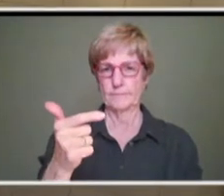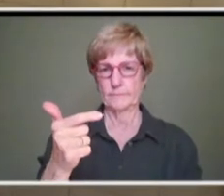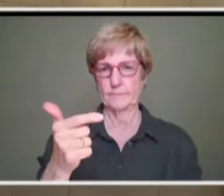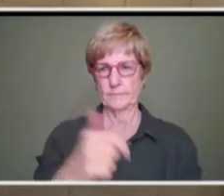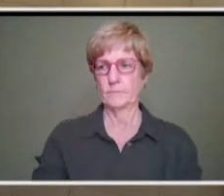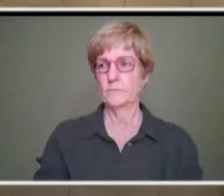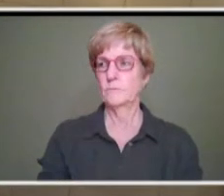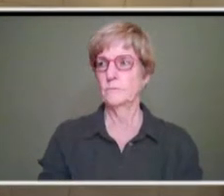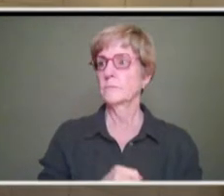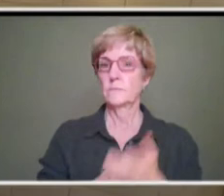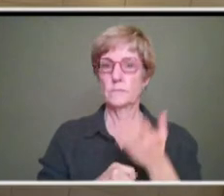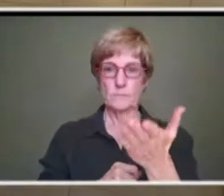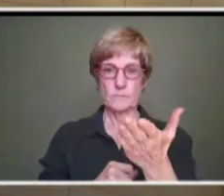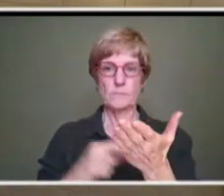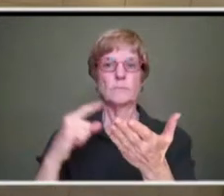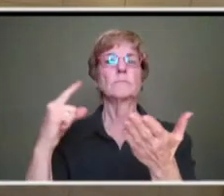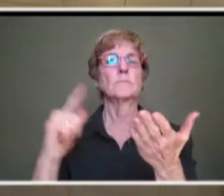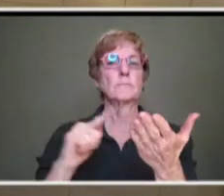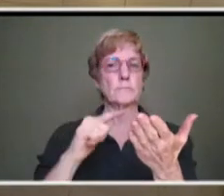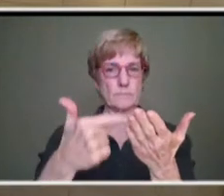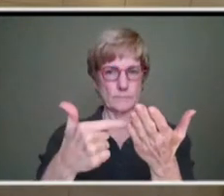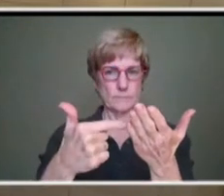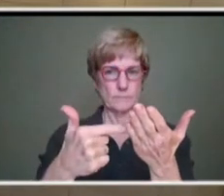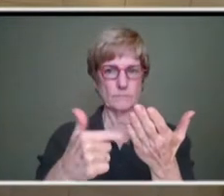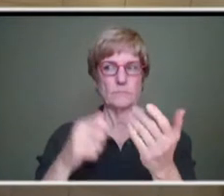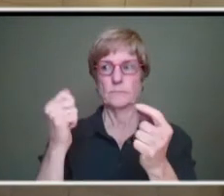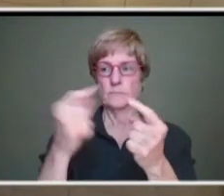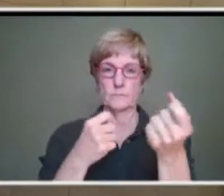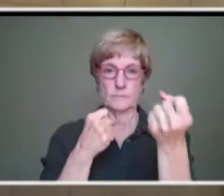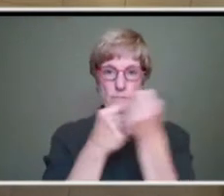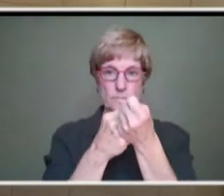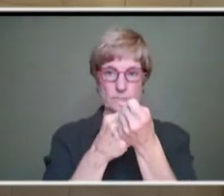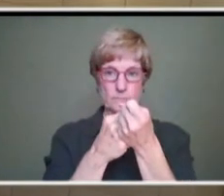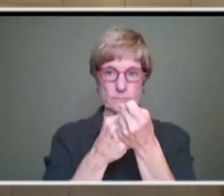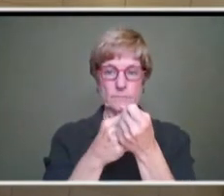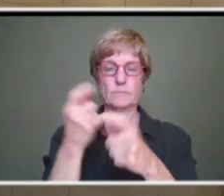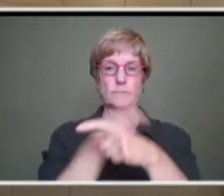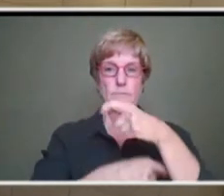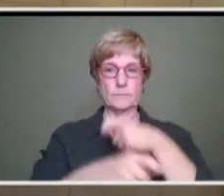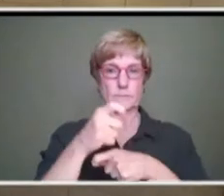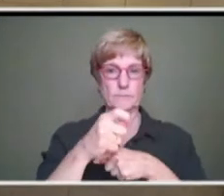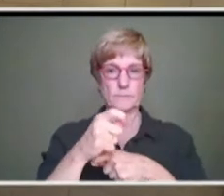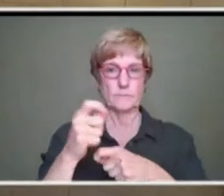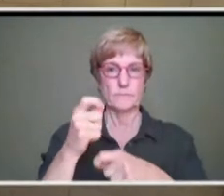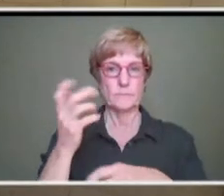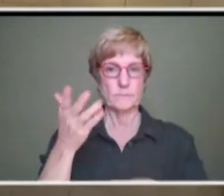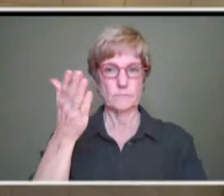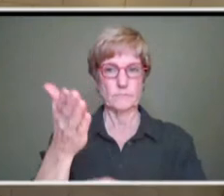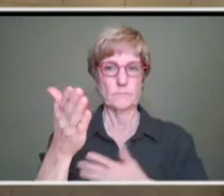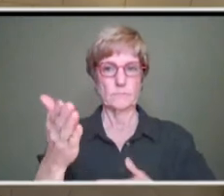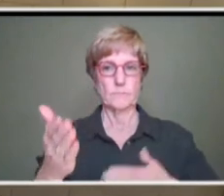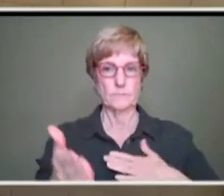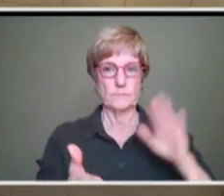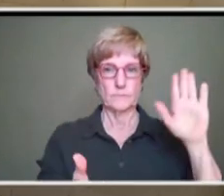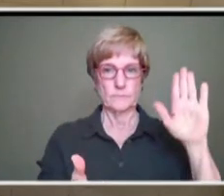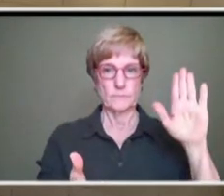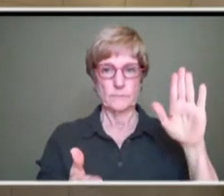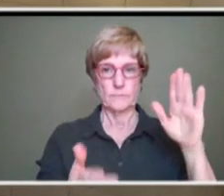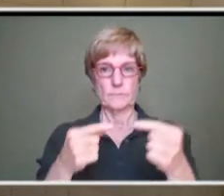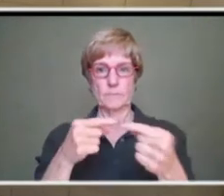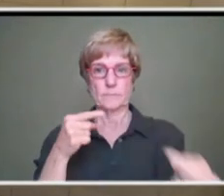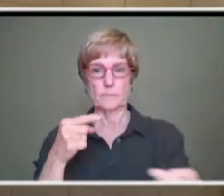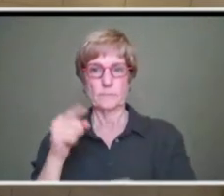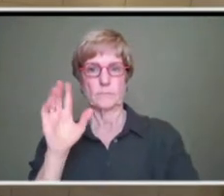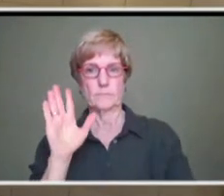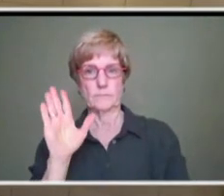and that's been made improperly second all in favor of that substitute motion please raise your hand all in opposition please raise your